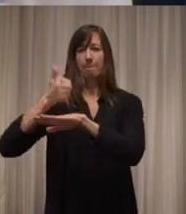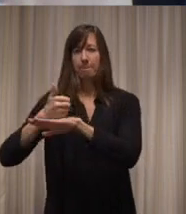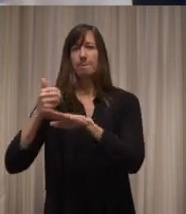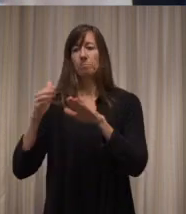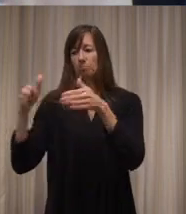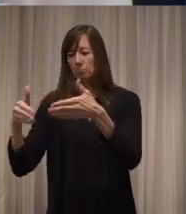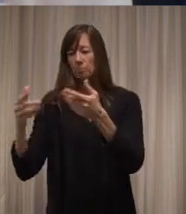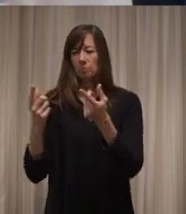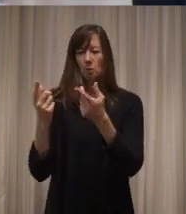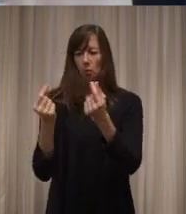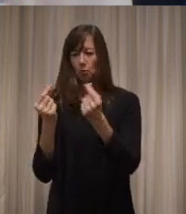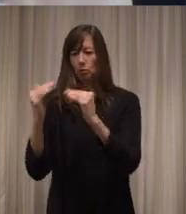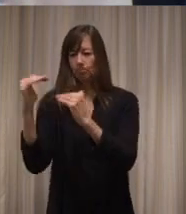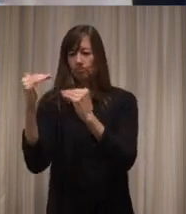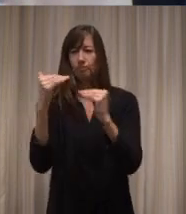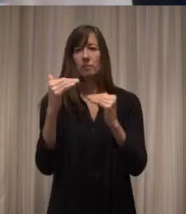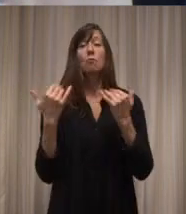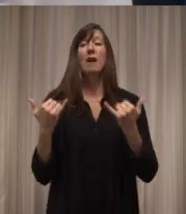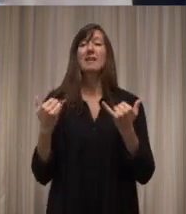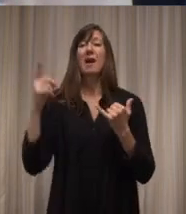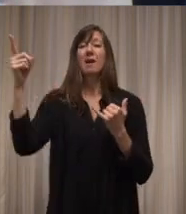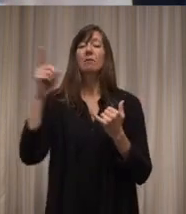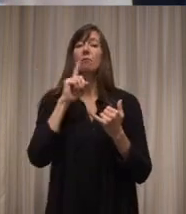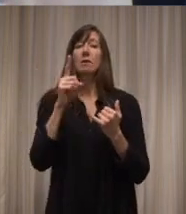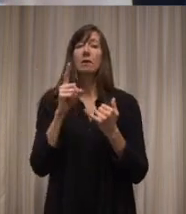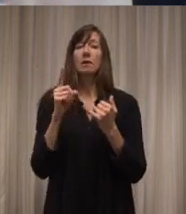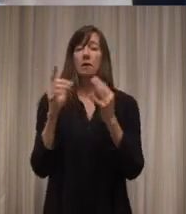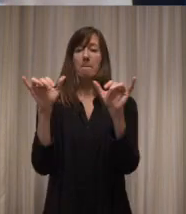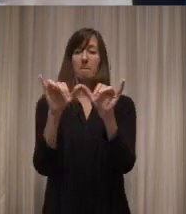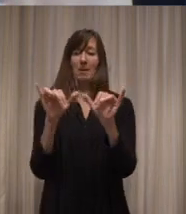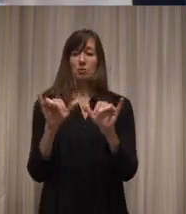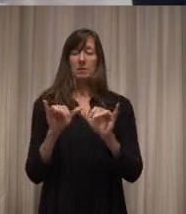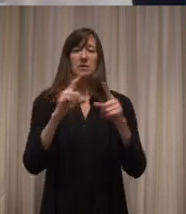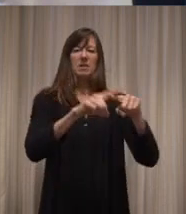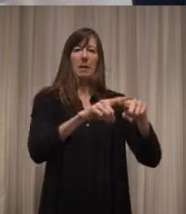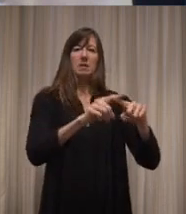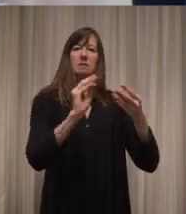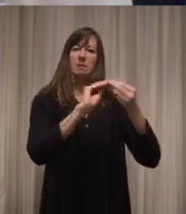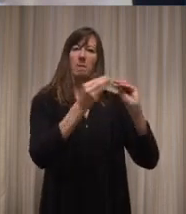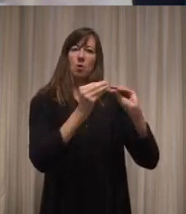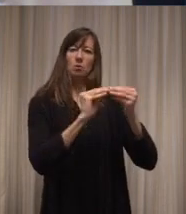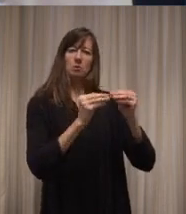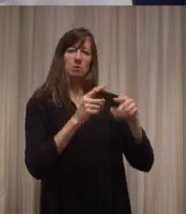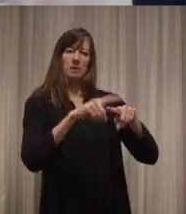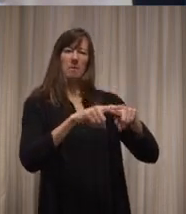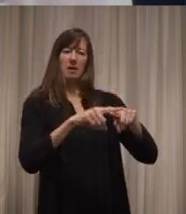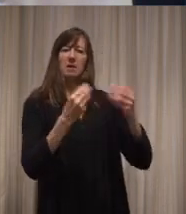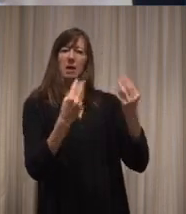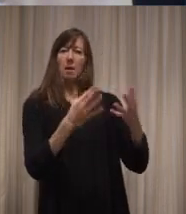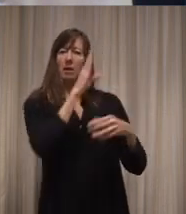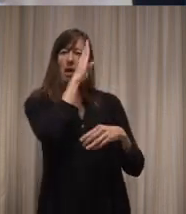the hospitalization numbers and the hospital capacity numbers. So we have been getting questions of why aren't we in one of